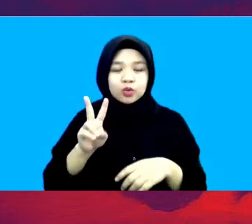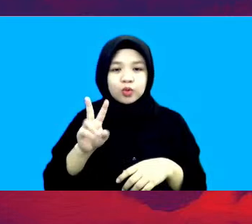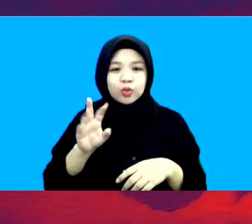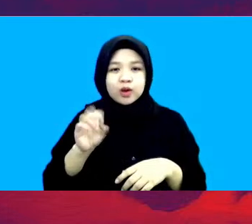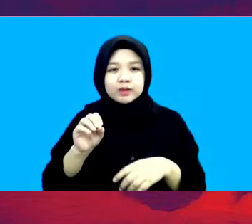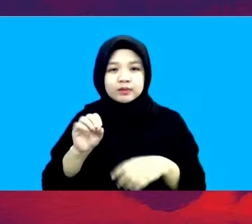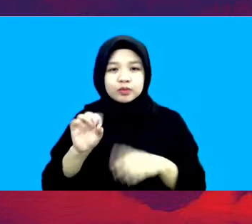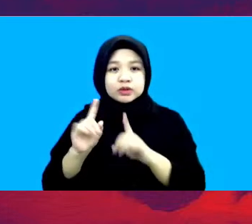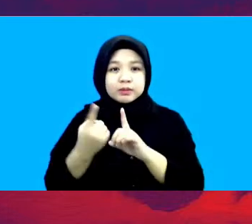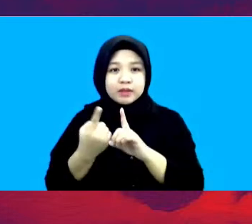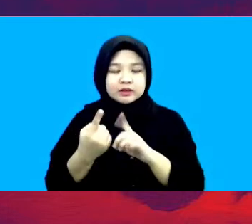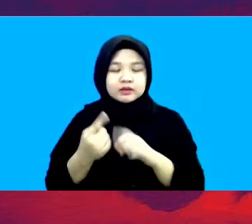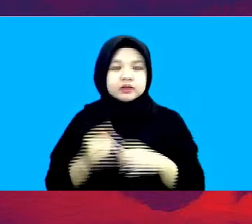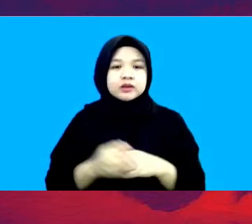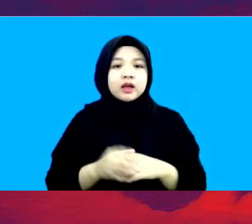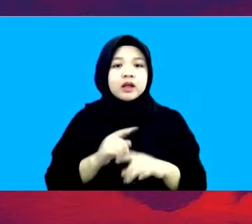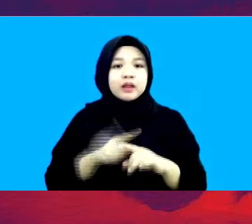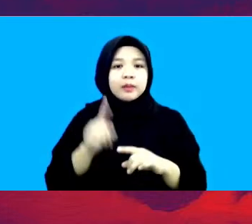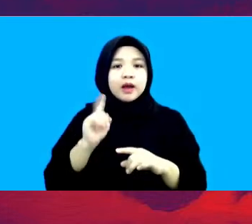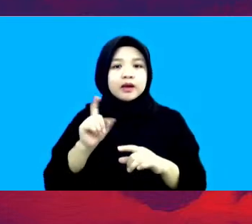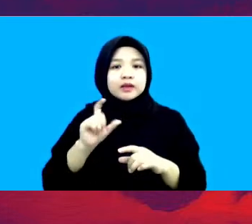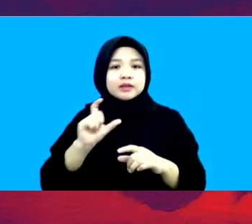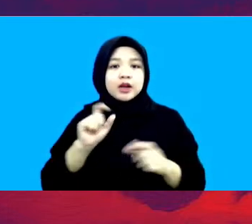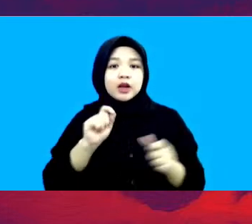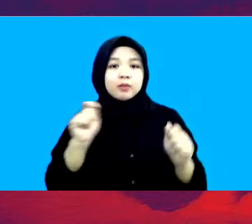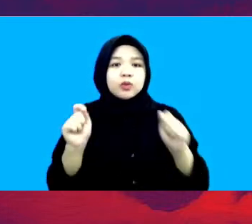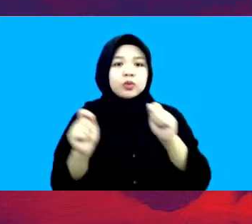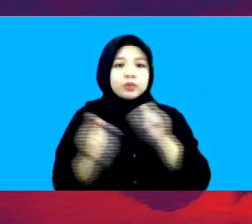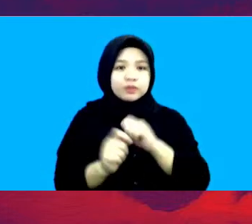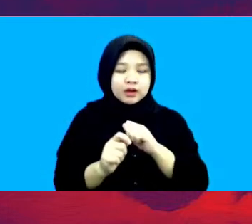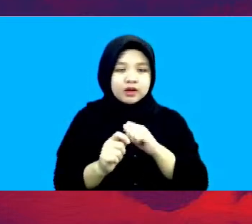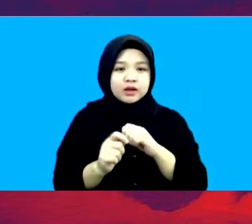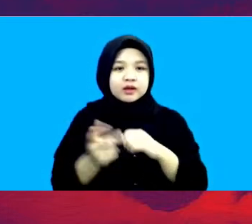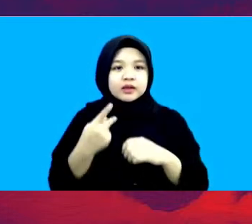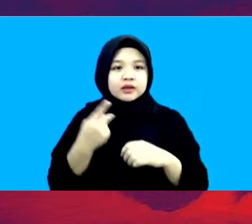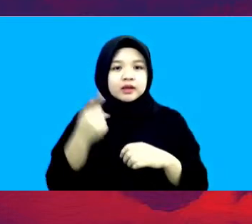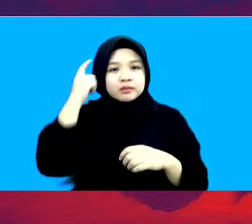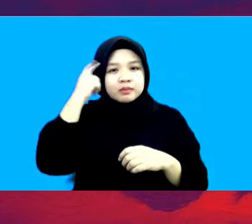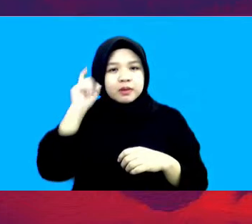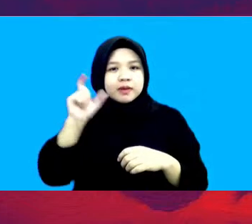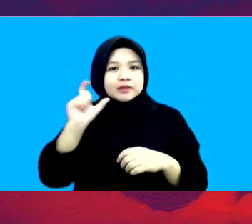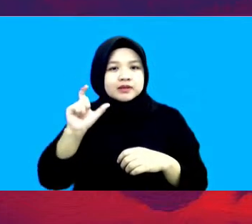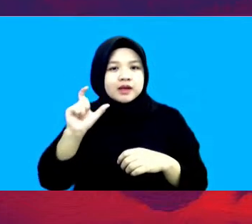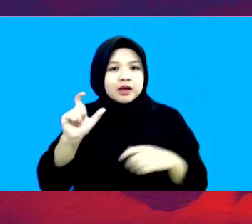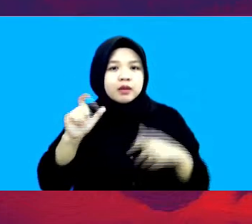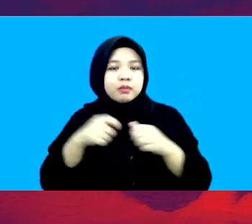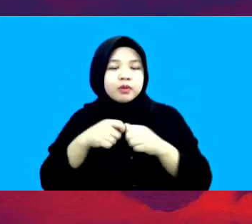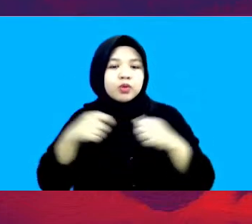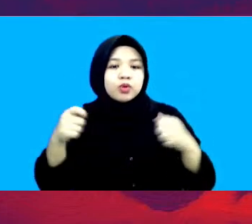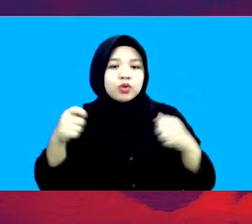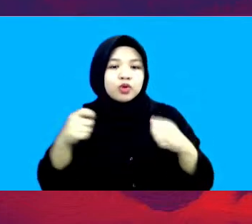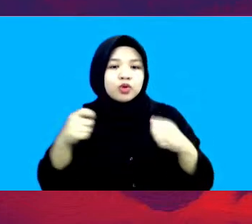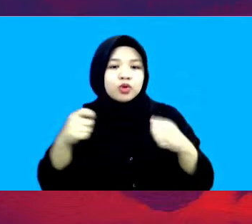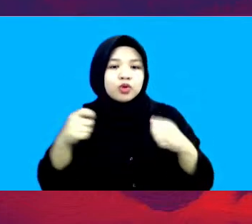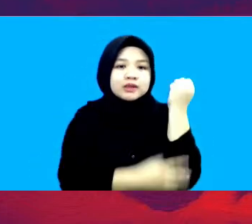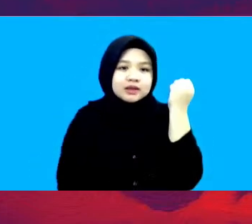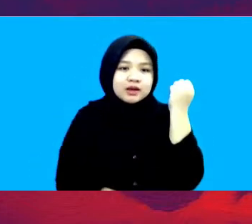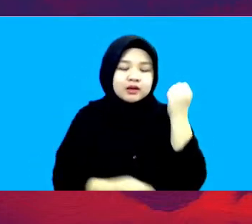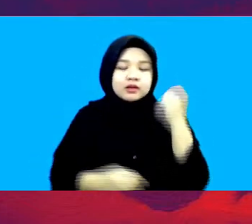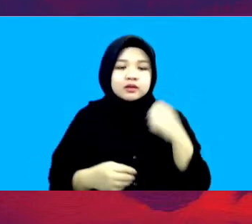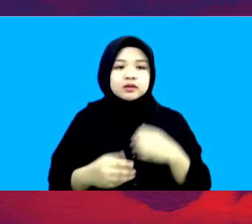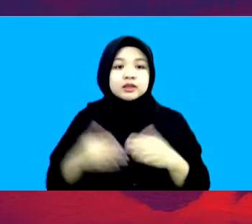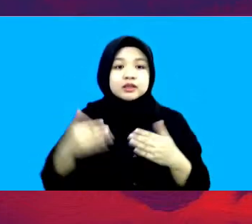FGT. Decomposability is what allows you to see the overall picture of poverty and then say, here's